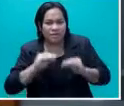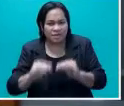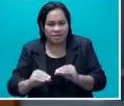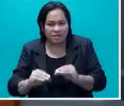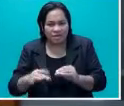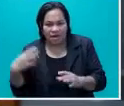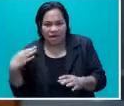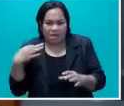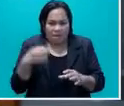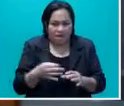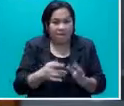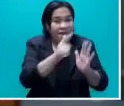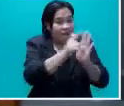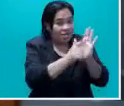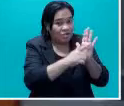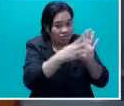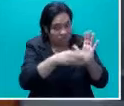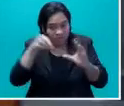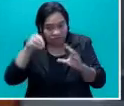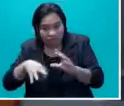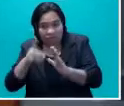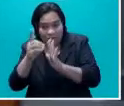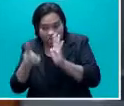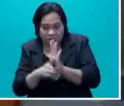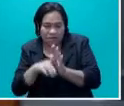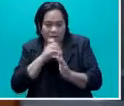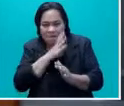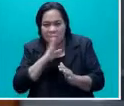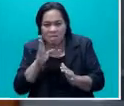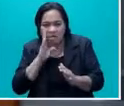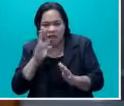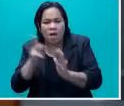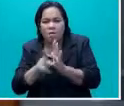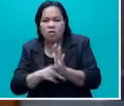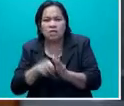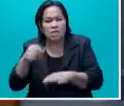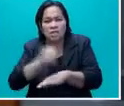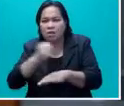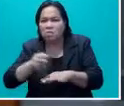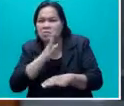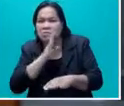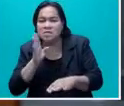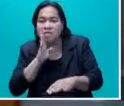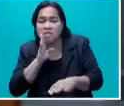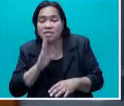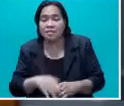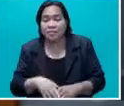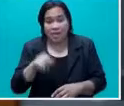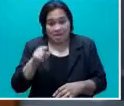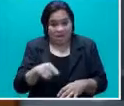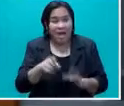application of the legislative framework, policies and programs of the government. Indeed, our democracy has taken